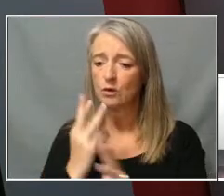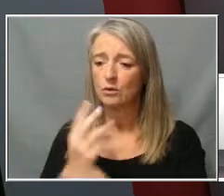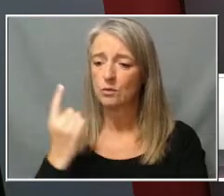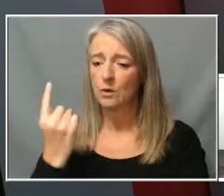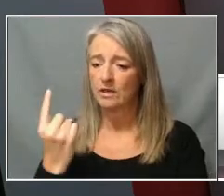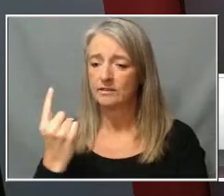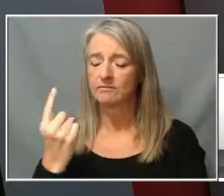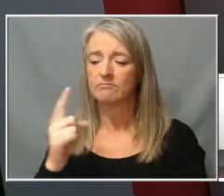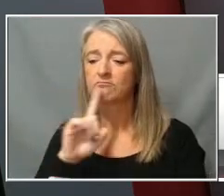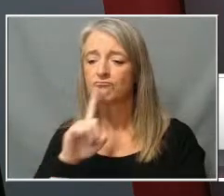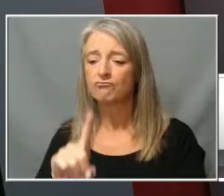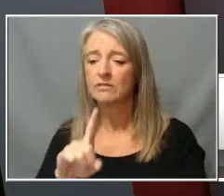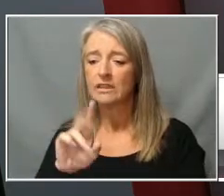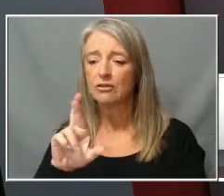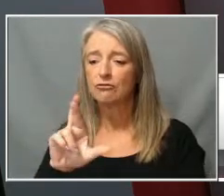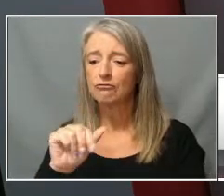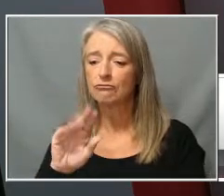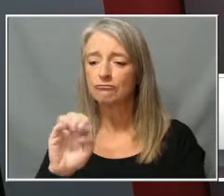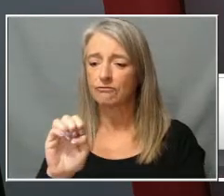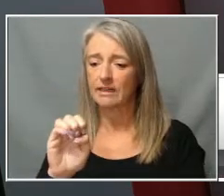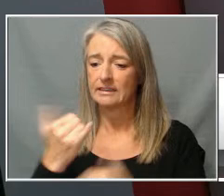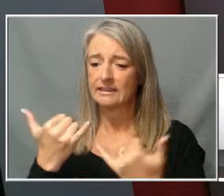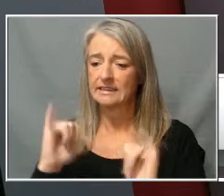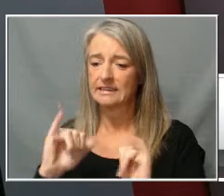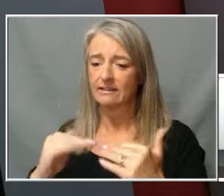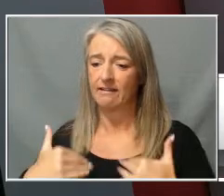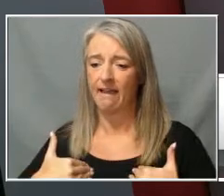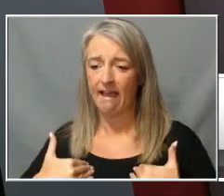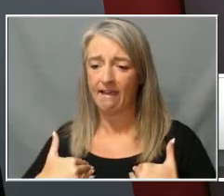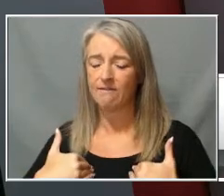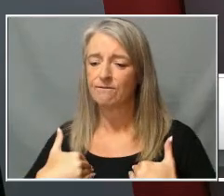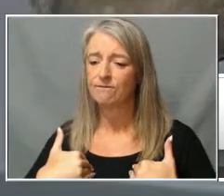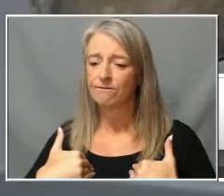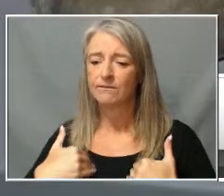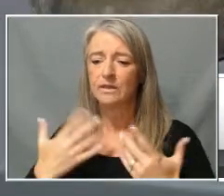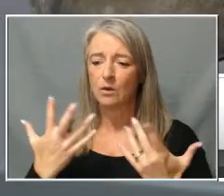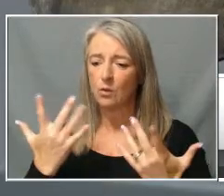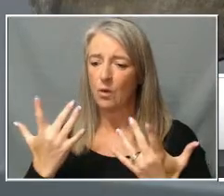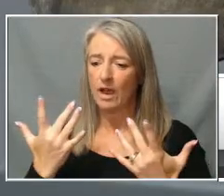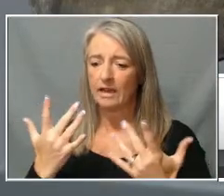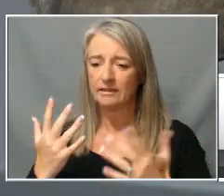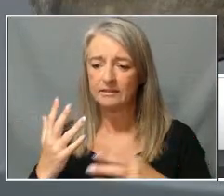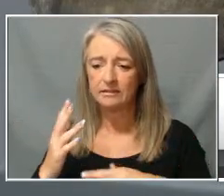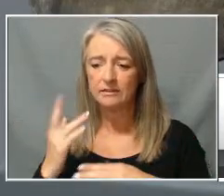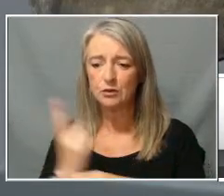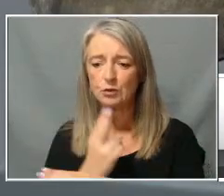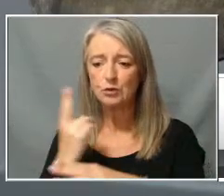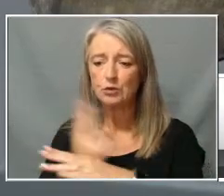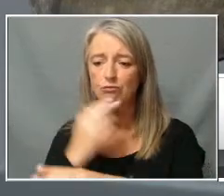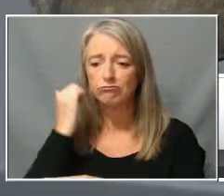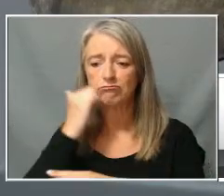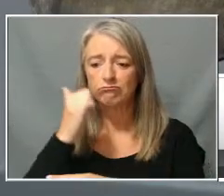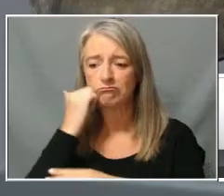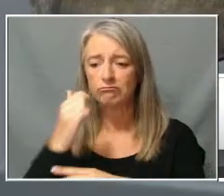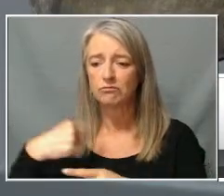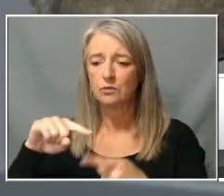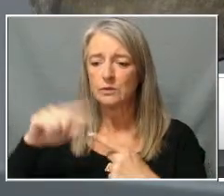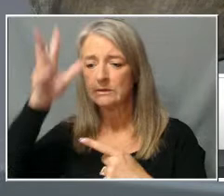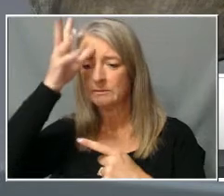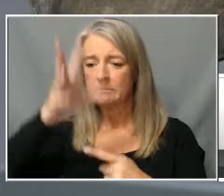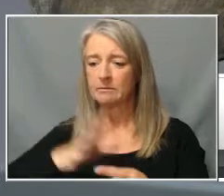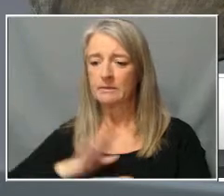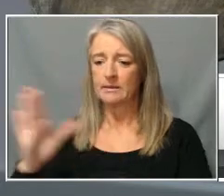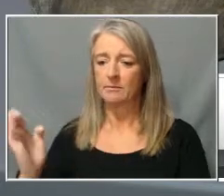incredibly rare that they still exist because they were utilitarian. They were used every day when these men came back